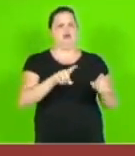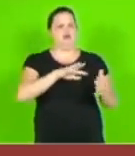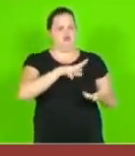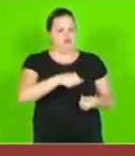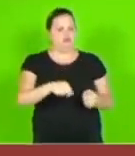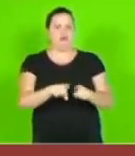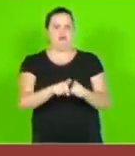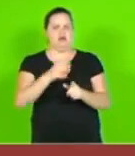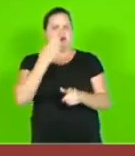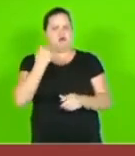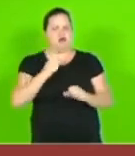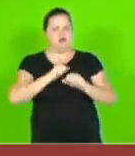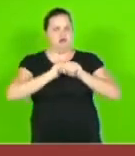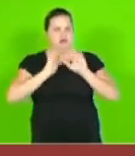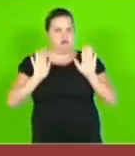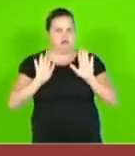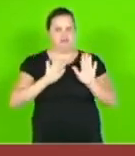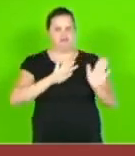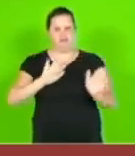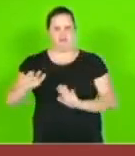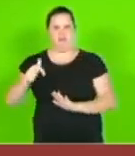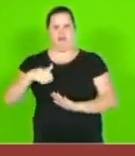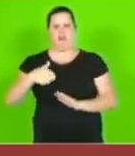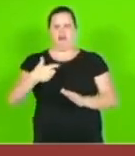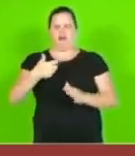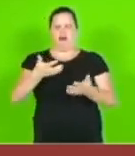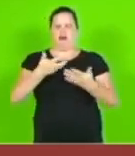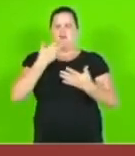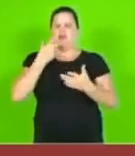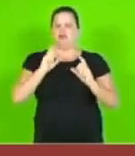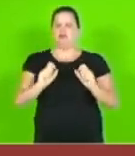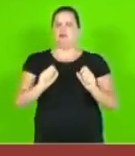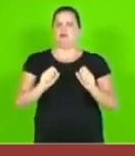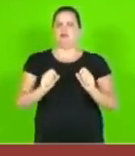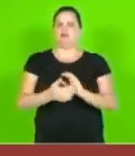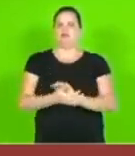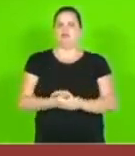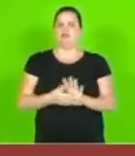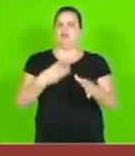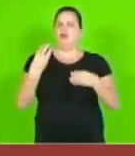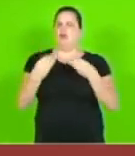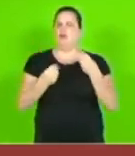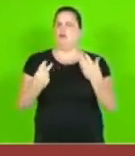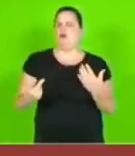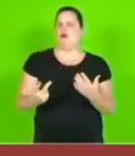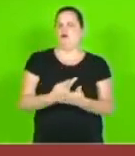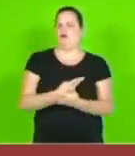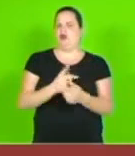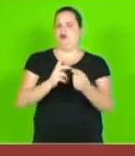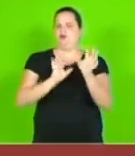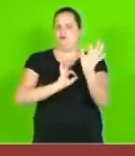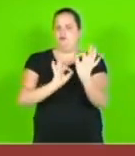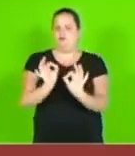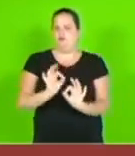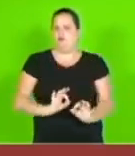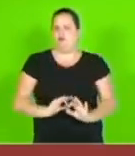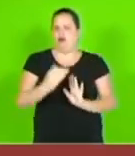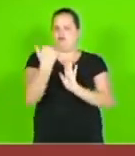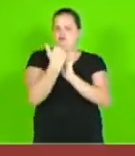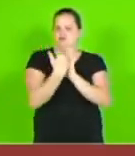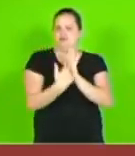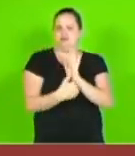world. This has been very clear. This has been made clear for the church. Now we're going to talk about the question of